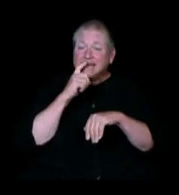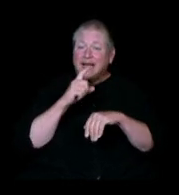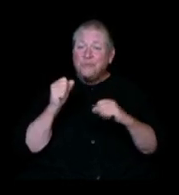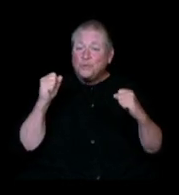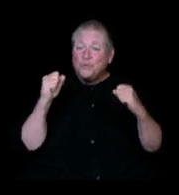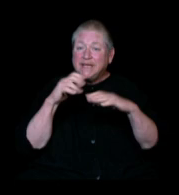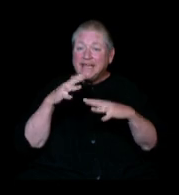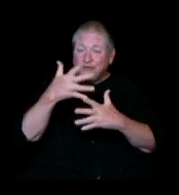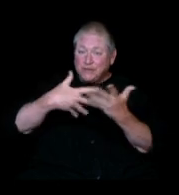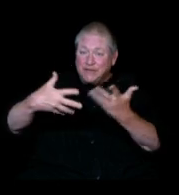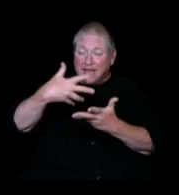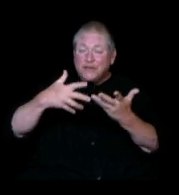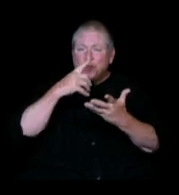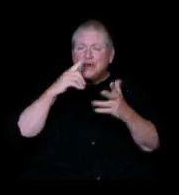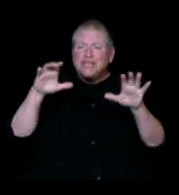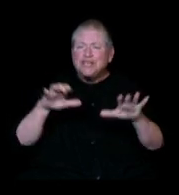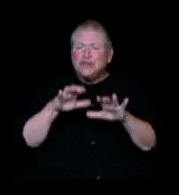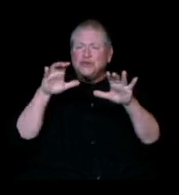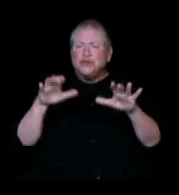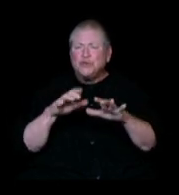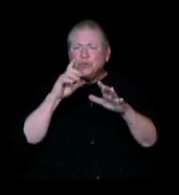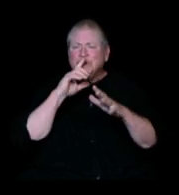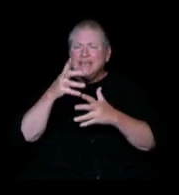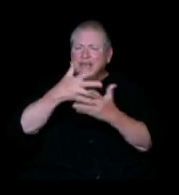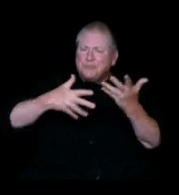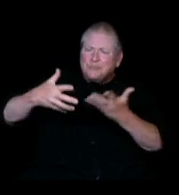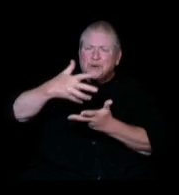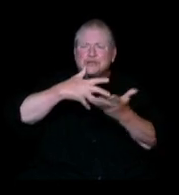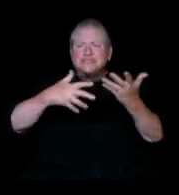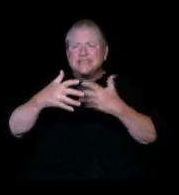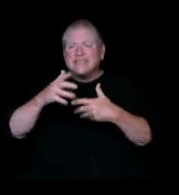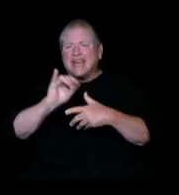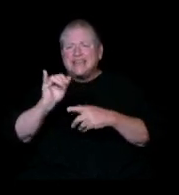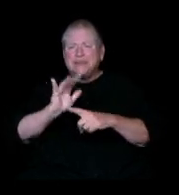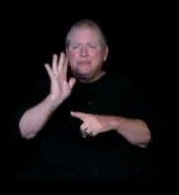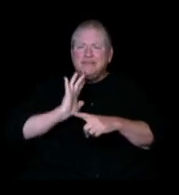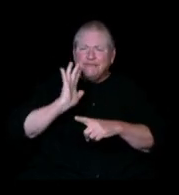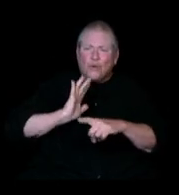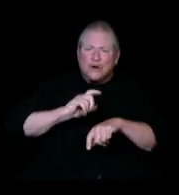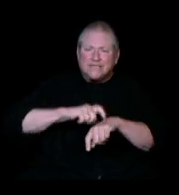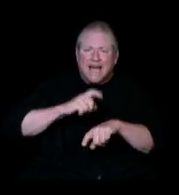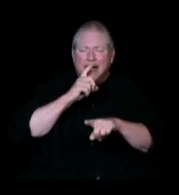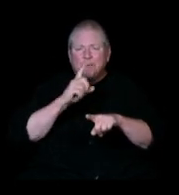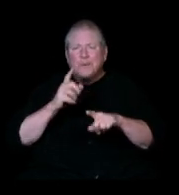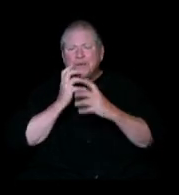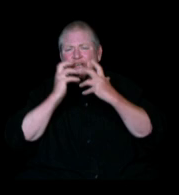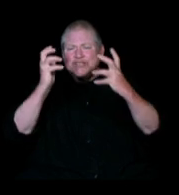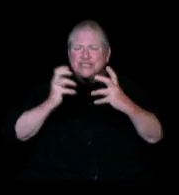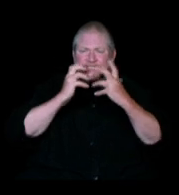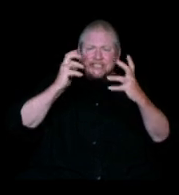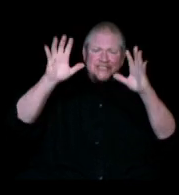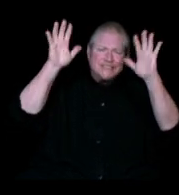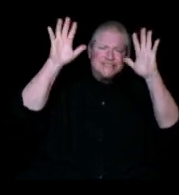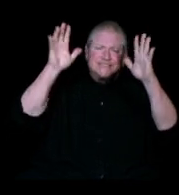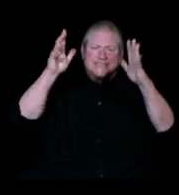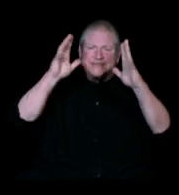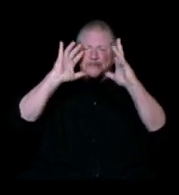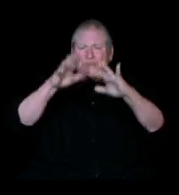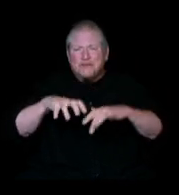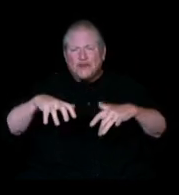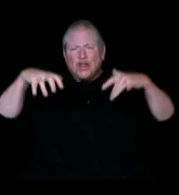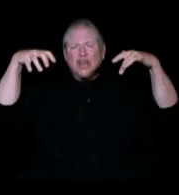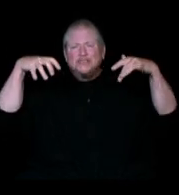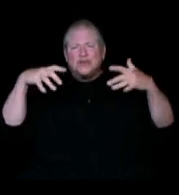can do this in person like we did in the before times, where we got to hoot and holler and cheer from a full auditorium,